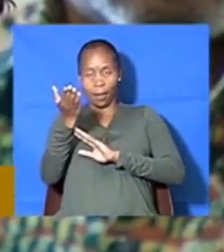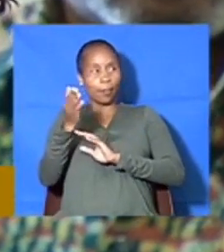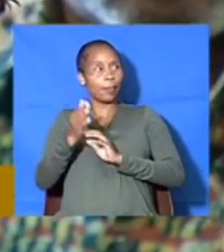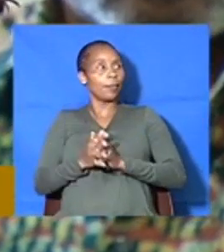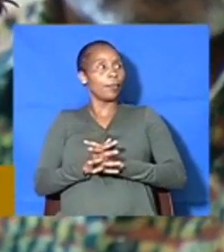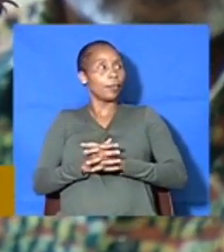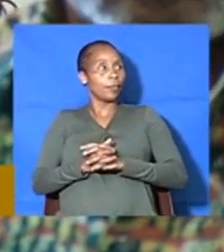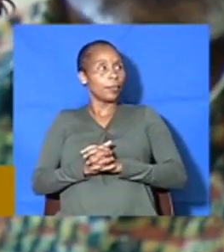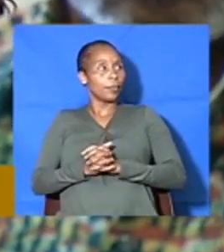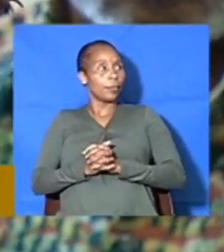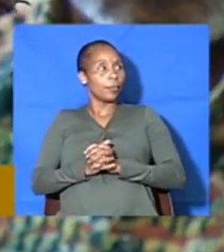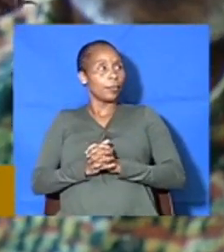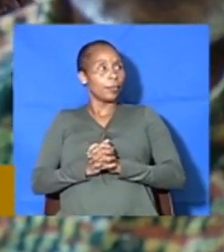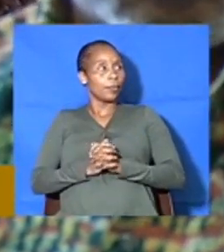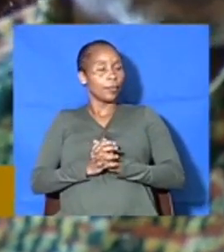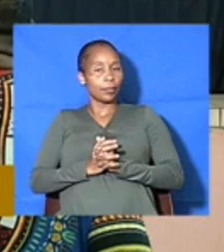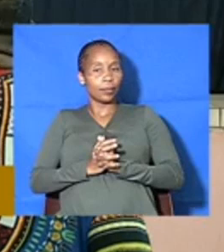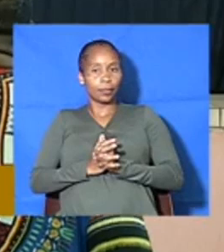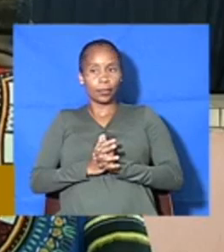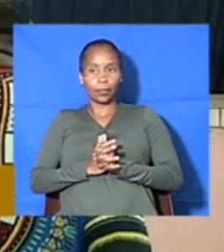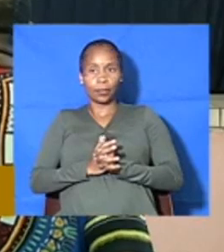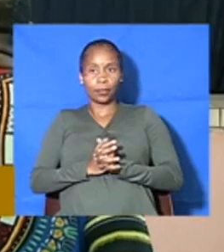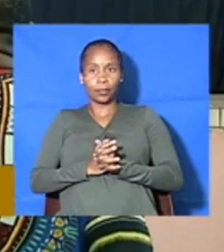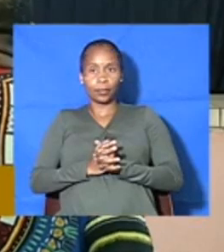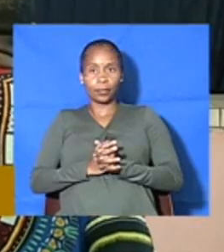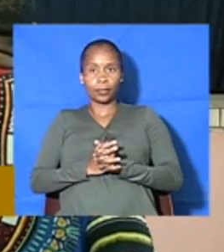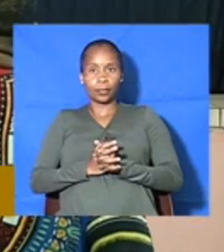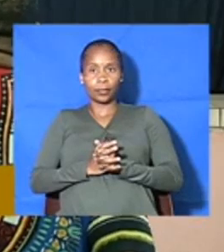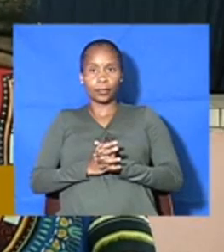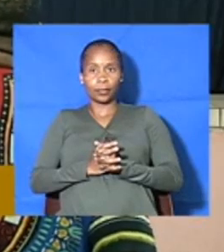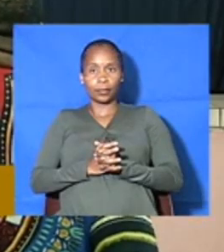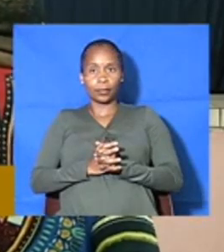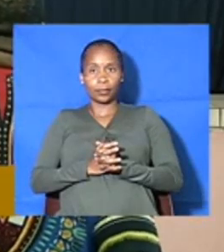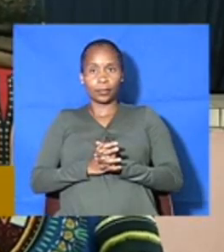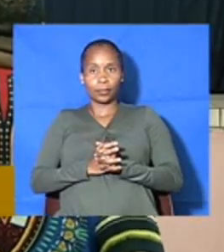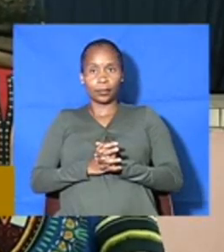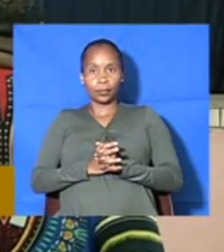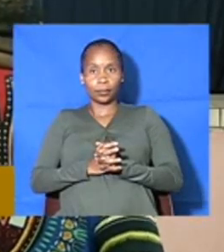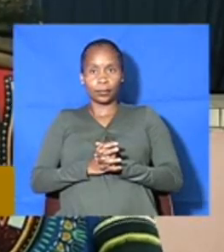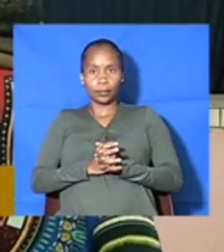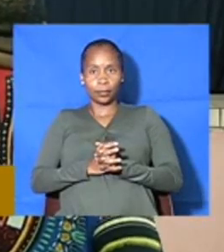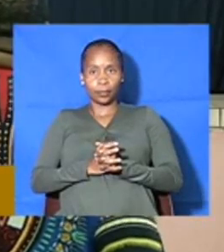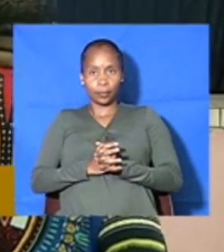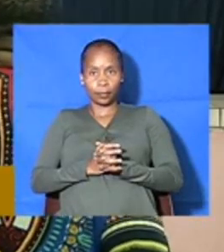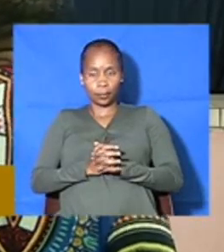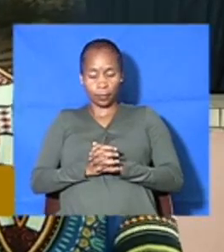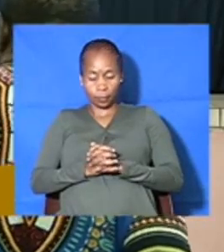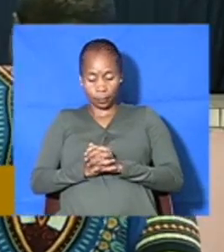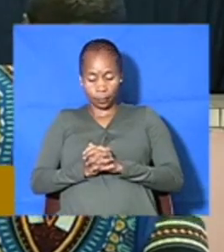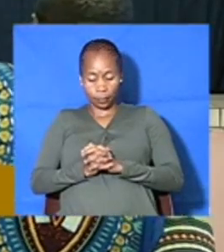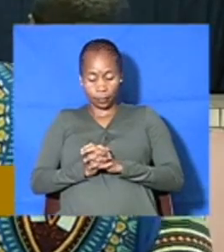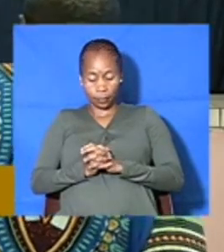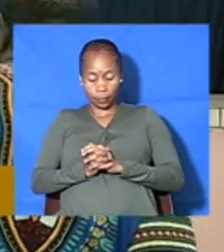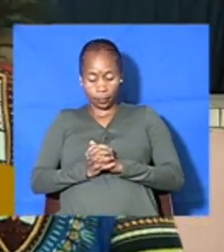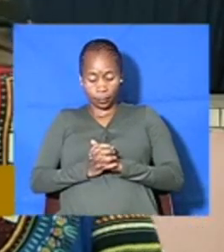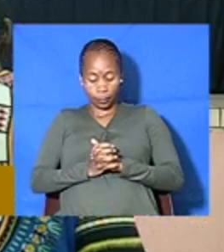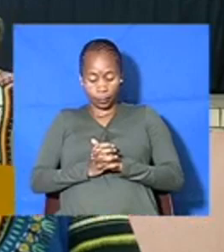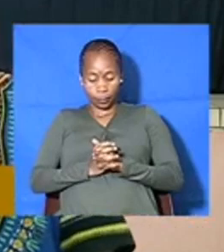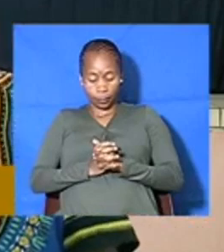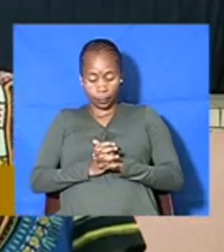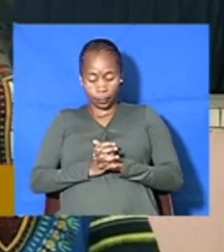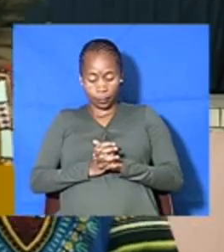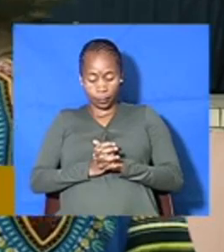By improving our local infrastructure, and we, you know, because you are from those areas. He funeta